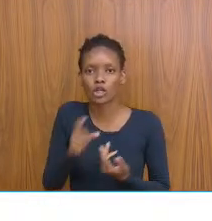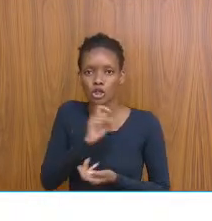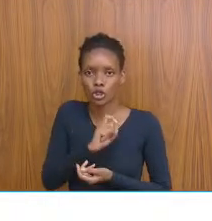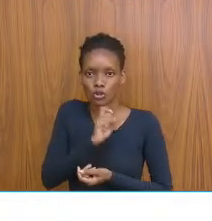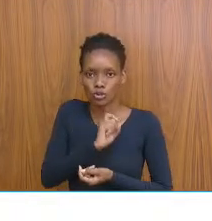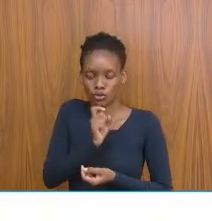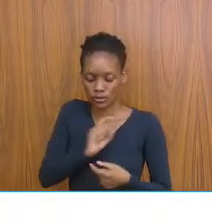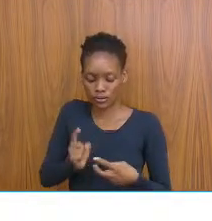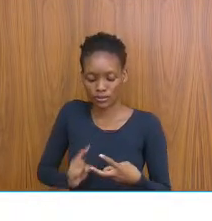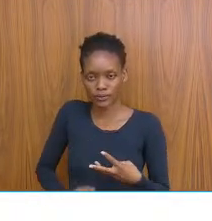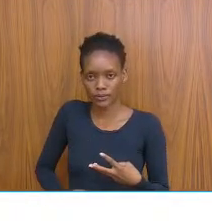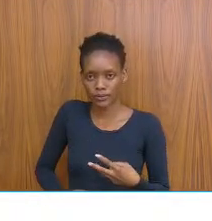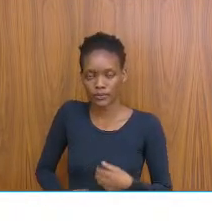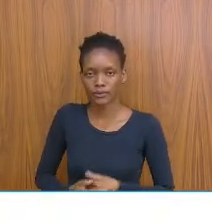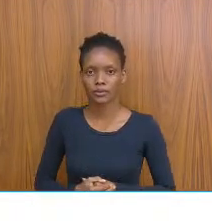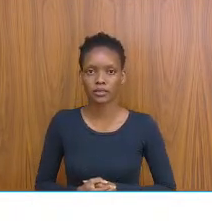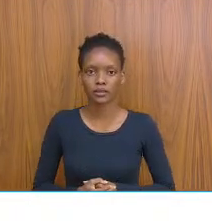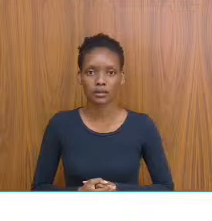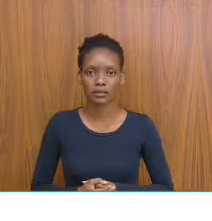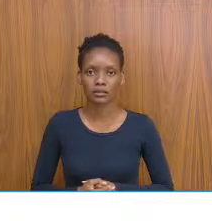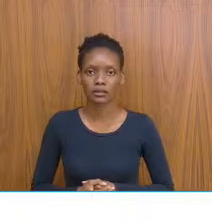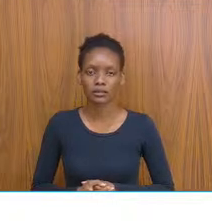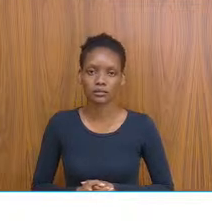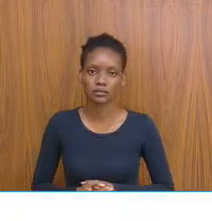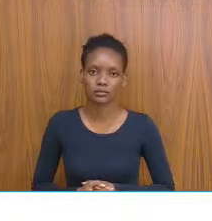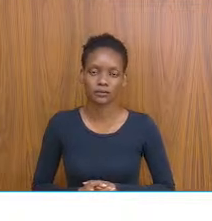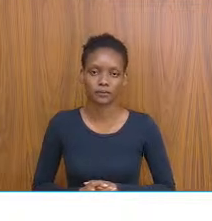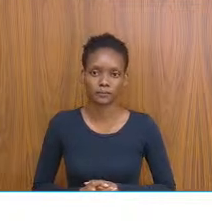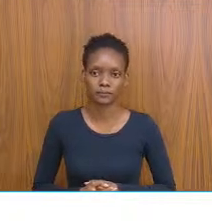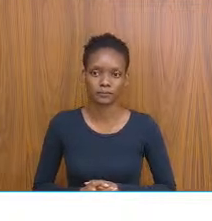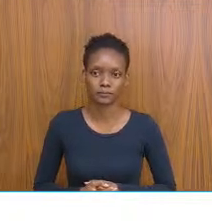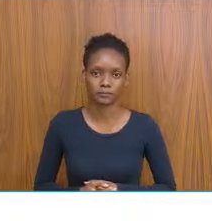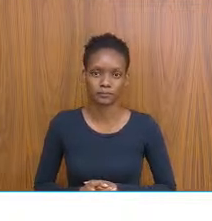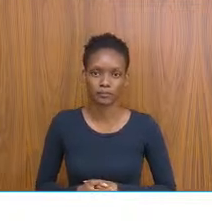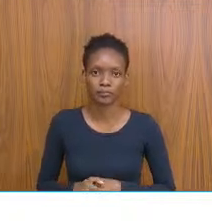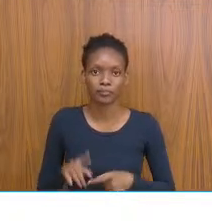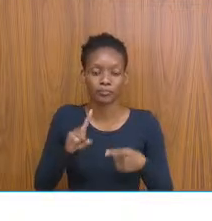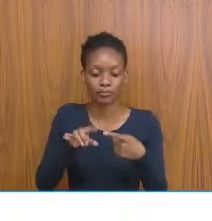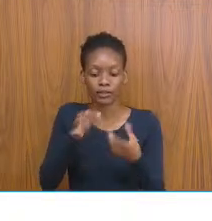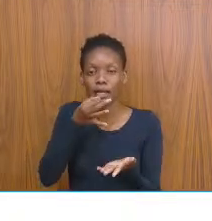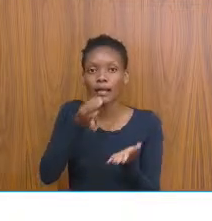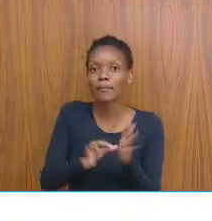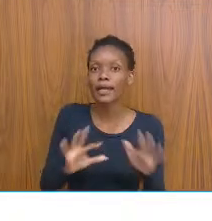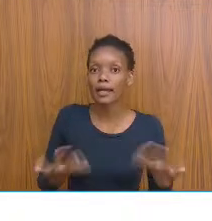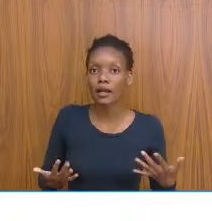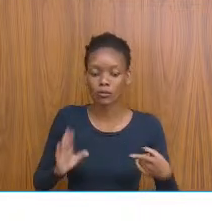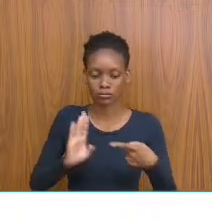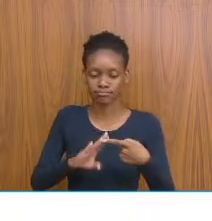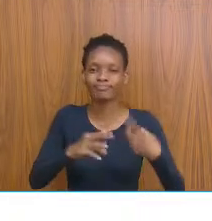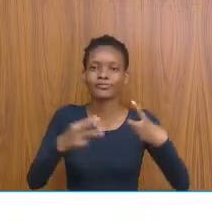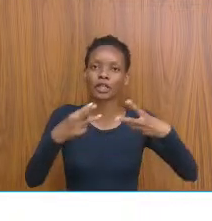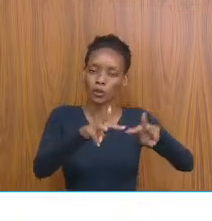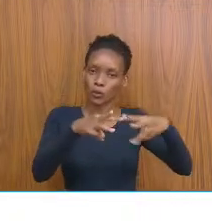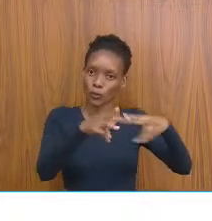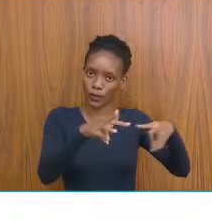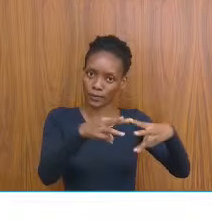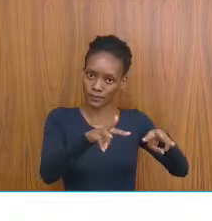modalities. You can secure them an application via the